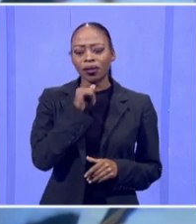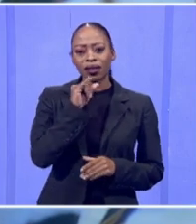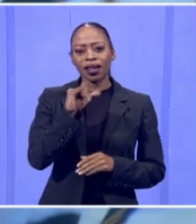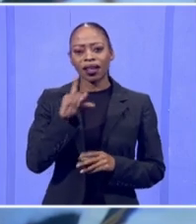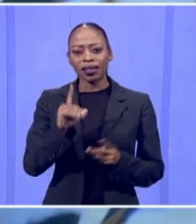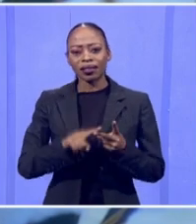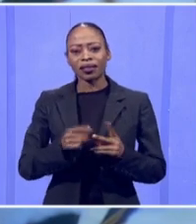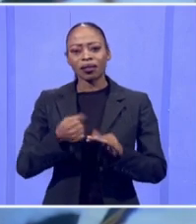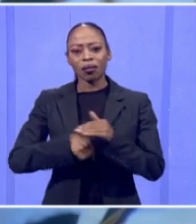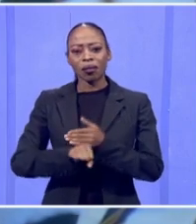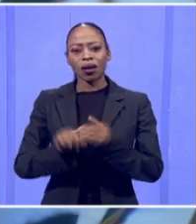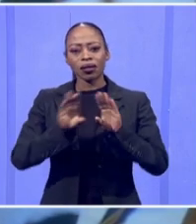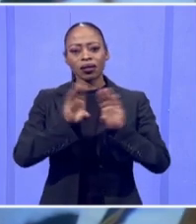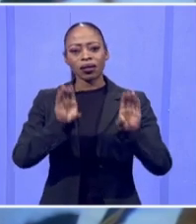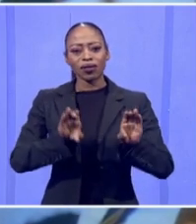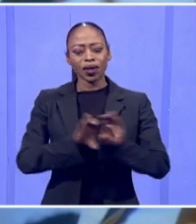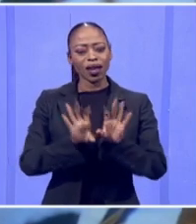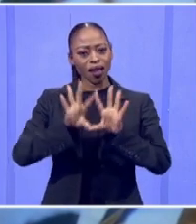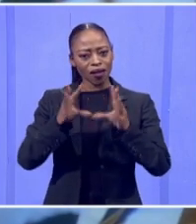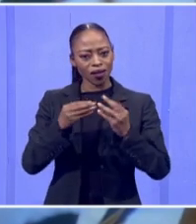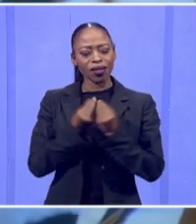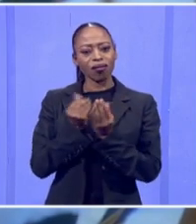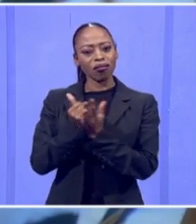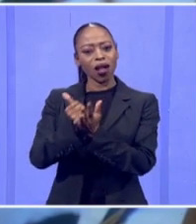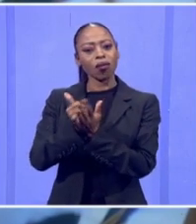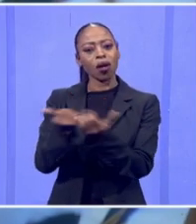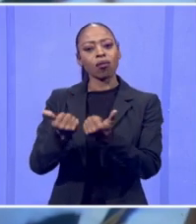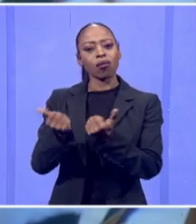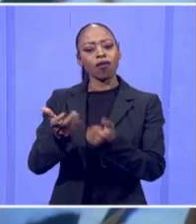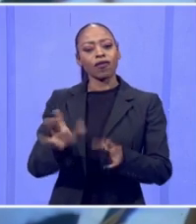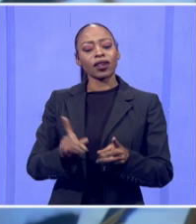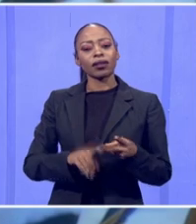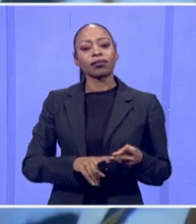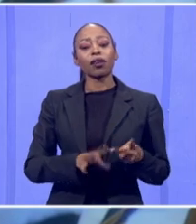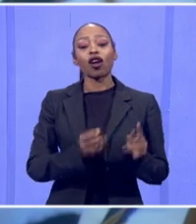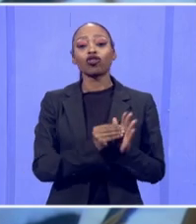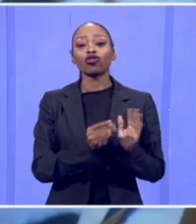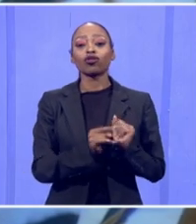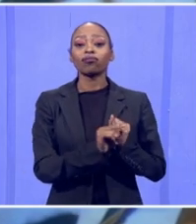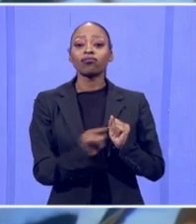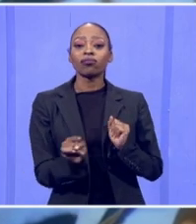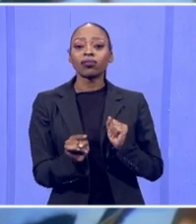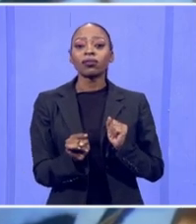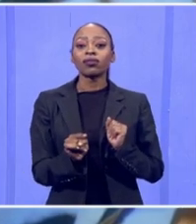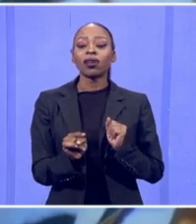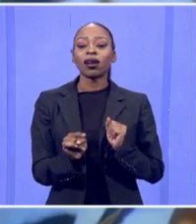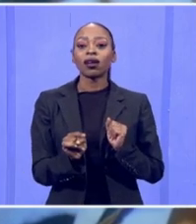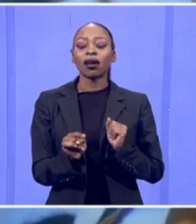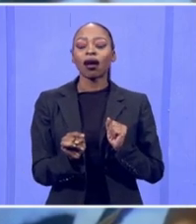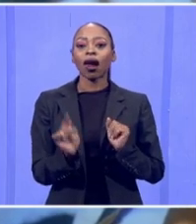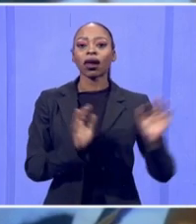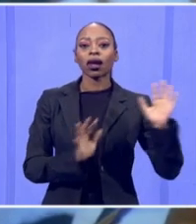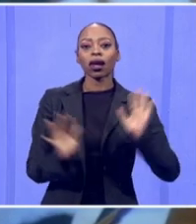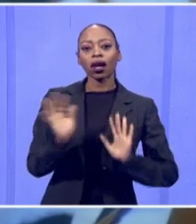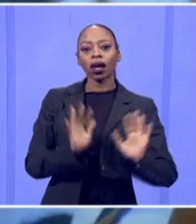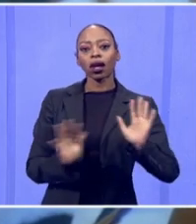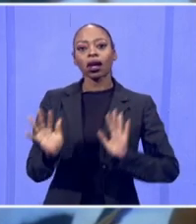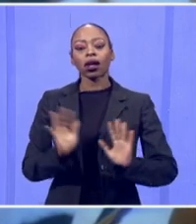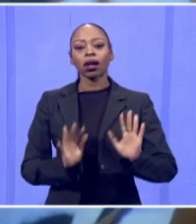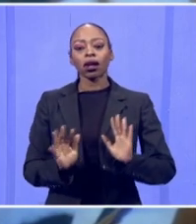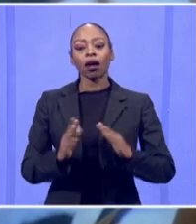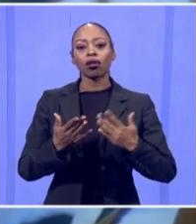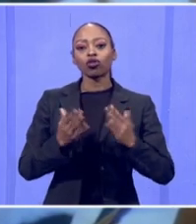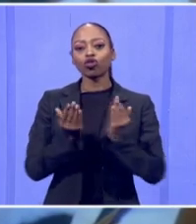birth certificates, all that information. For the learners that were displaced, yes, we